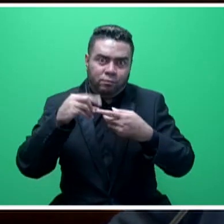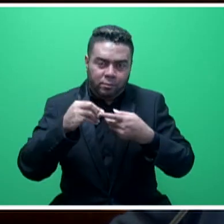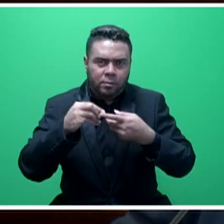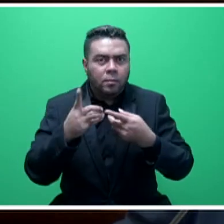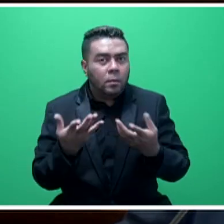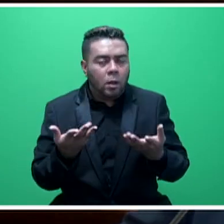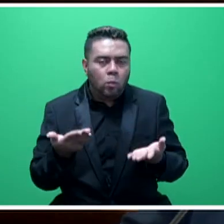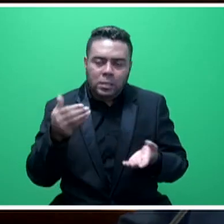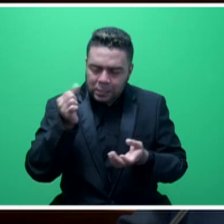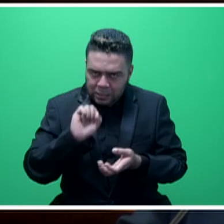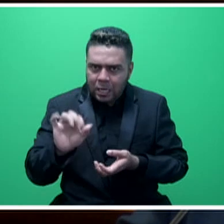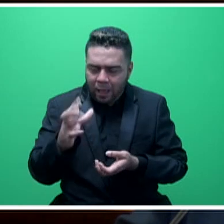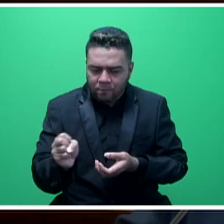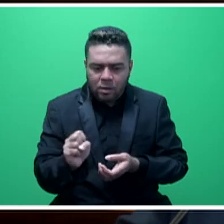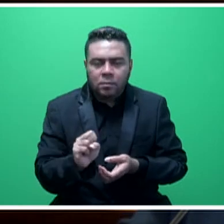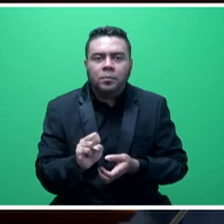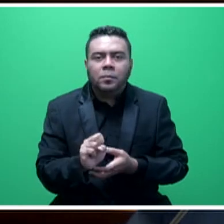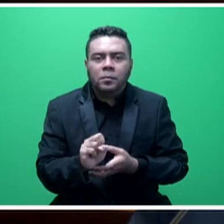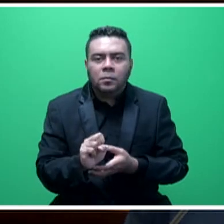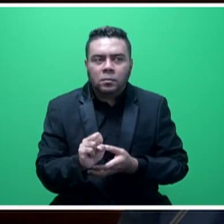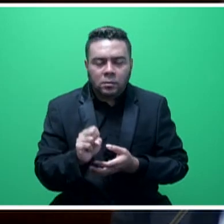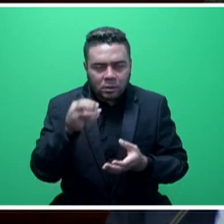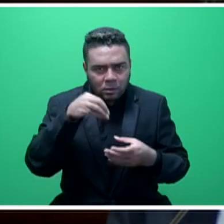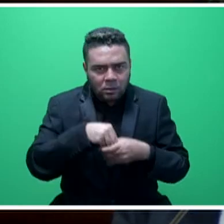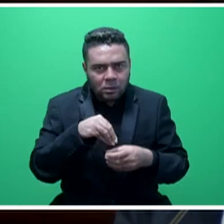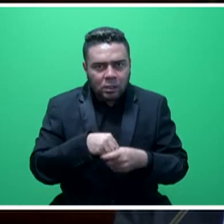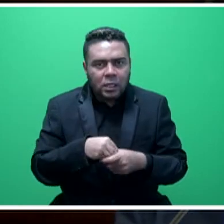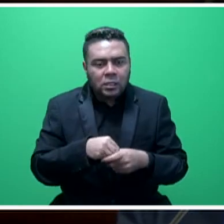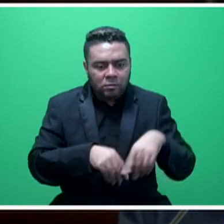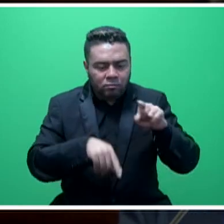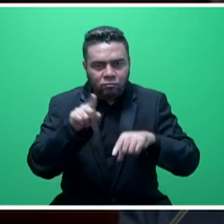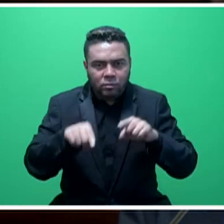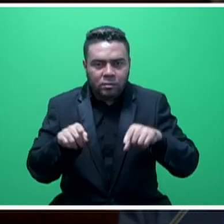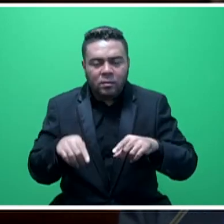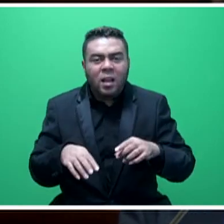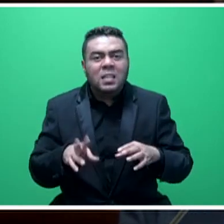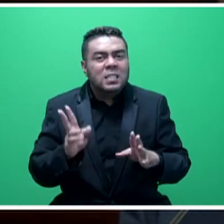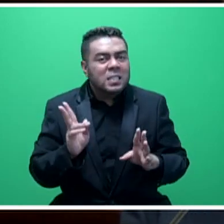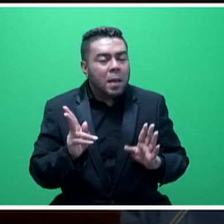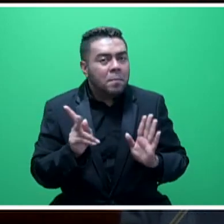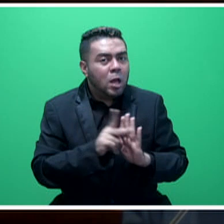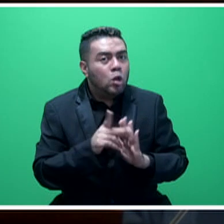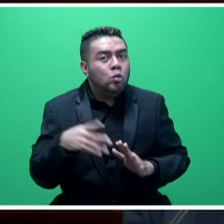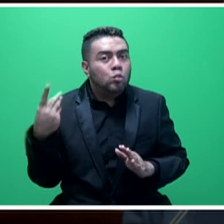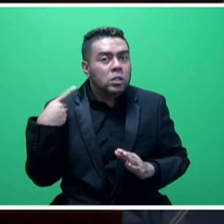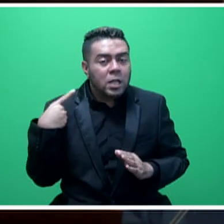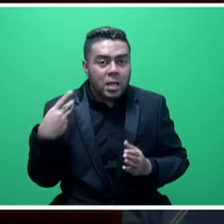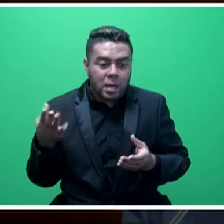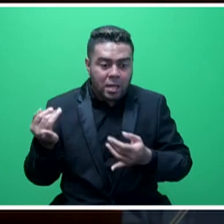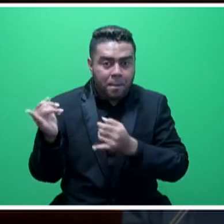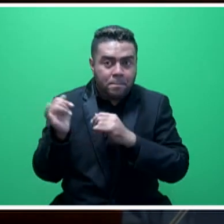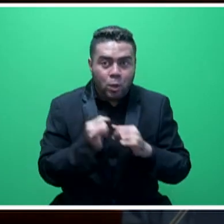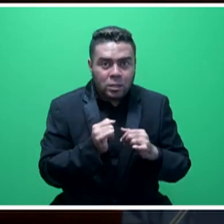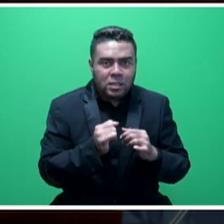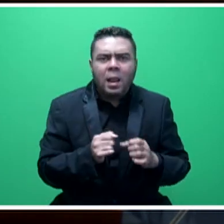still accorded to domestic manufacturers on similar commodities. Fiscal duties and import excise tax have